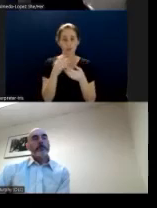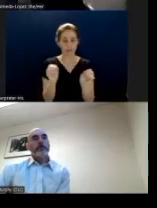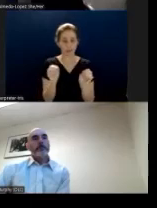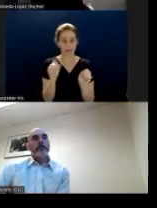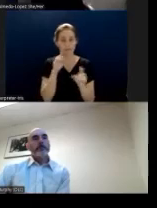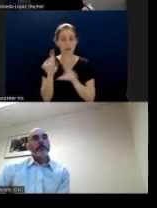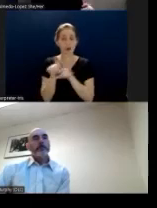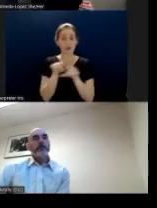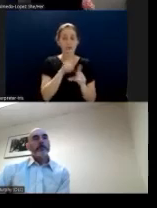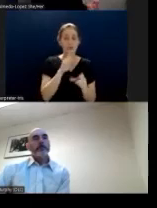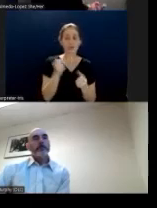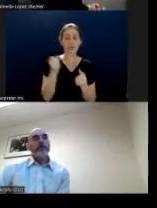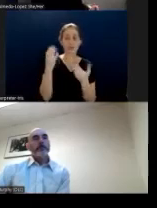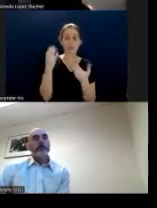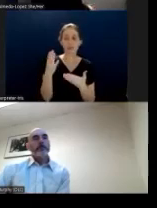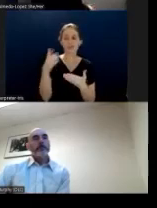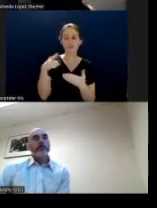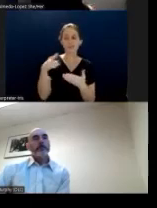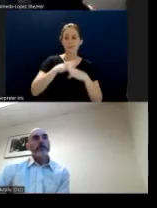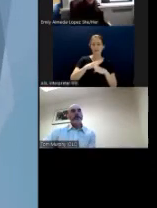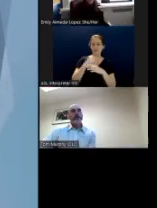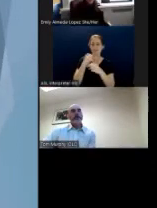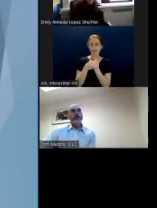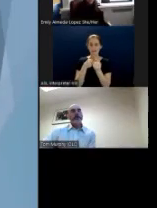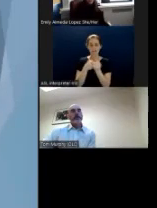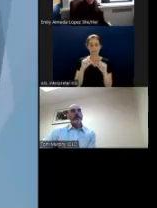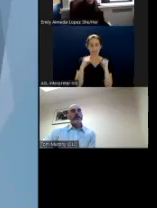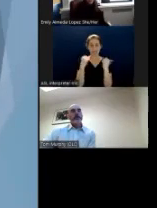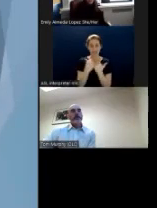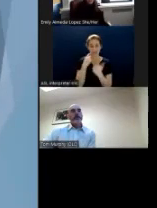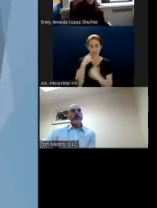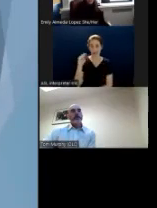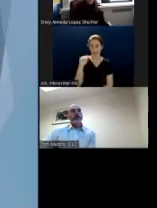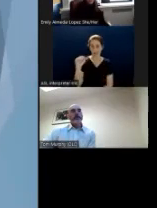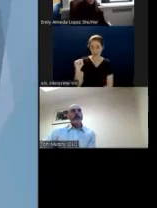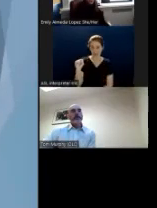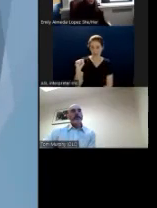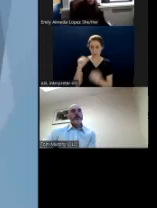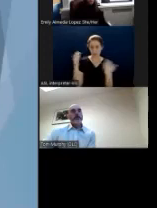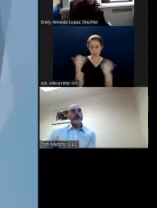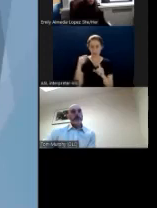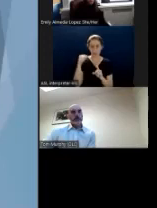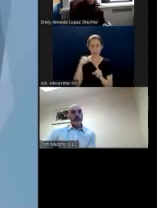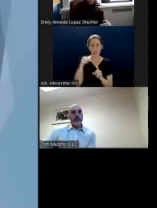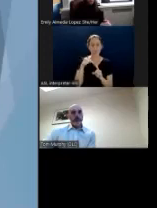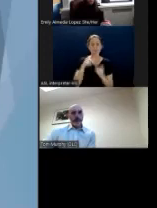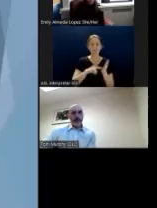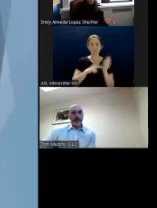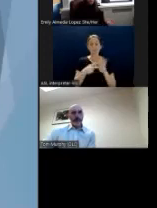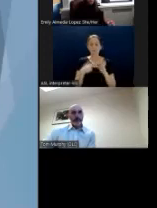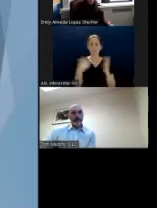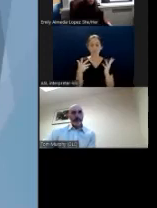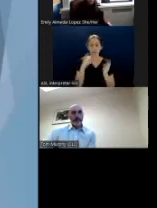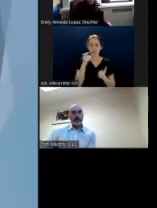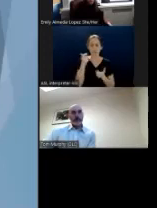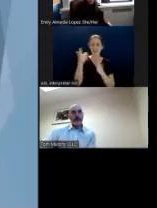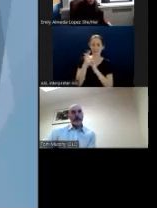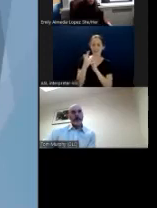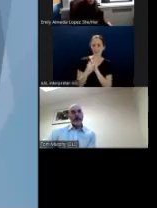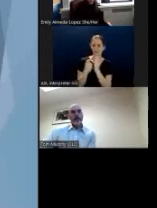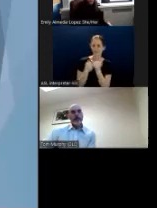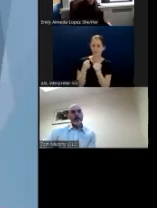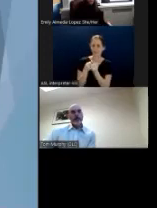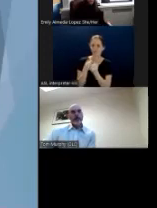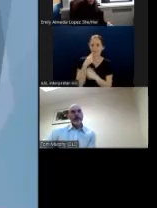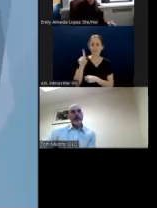also serves as the protection and advocacy agency for Massachusetts. Which means we provide legal advocacy on